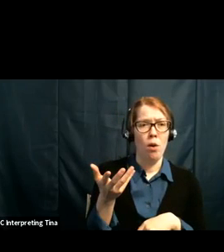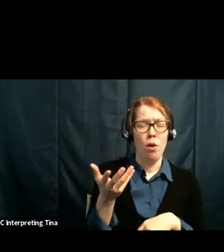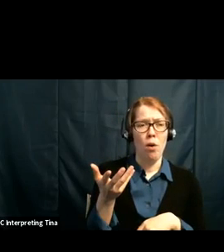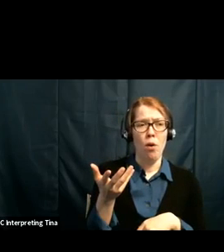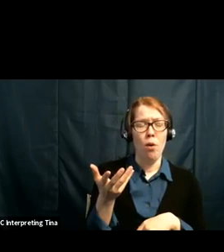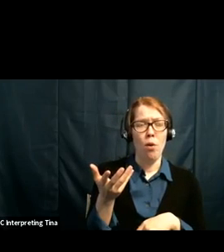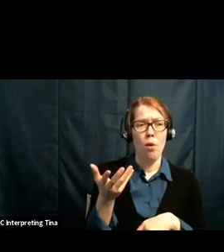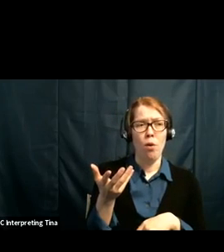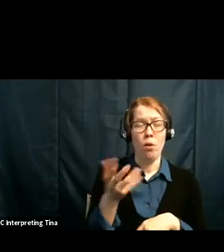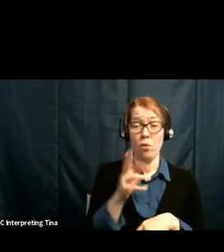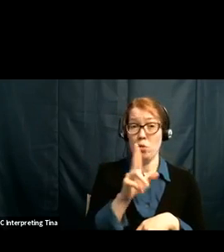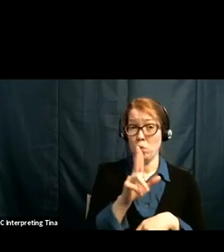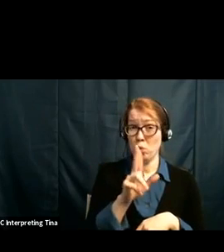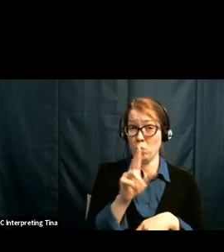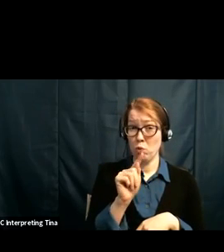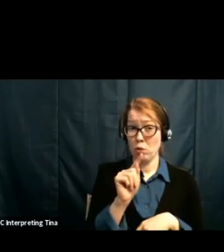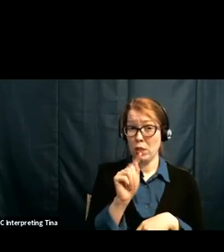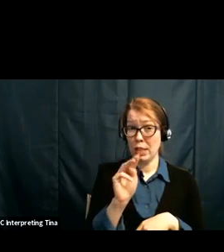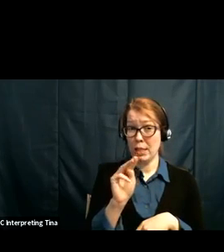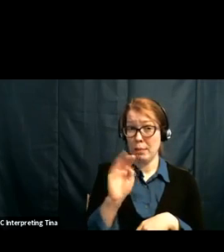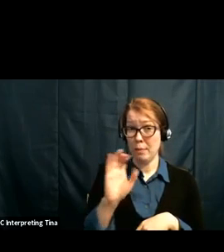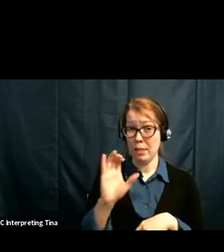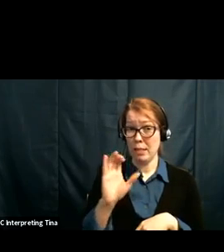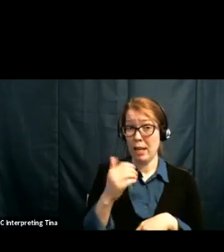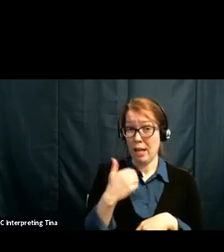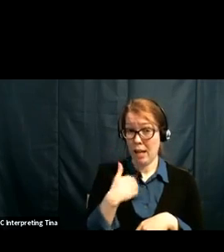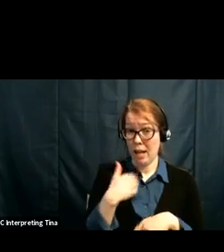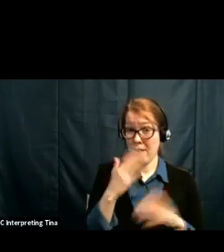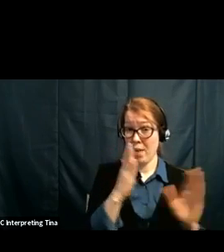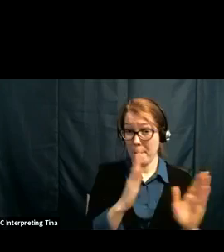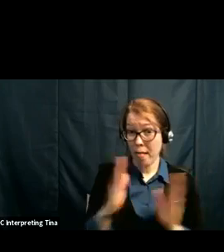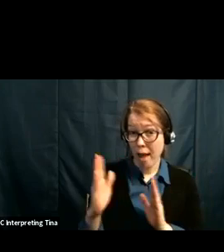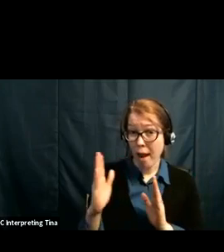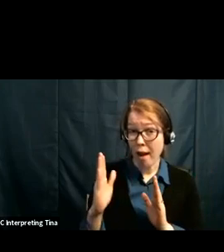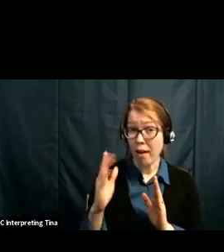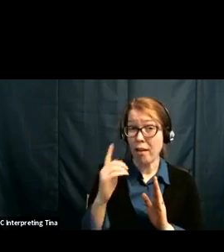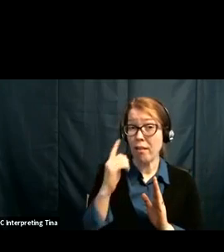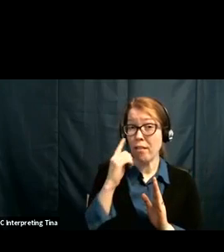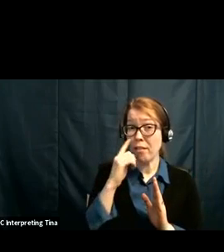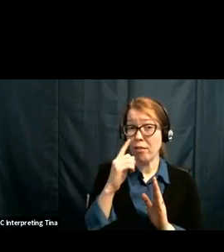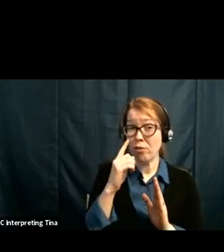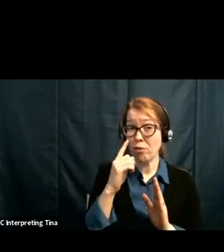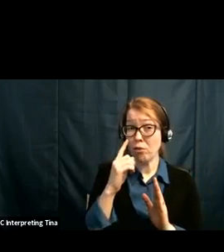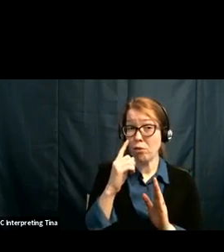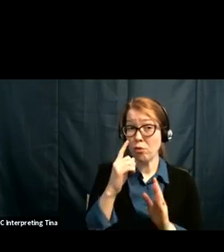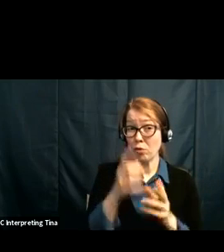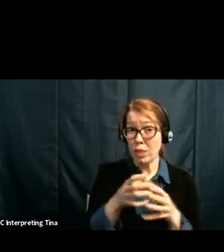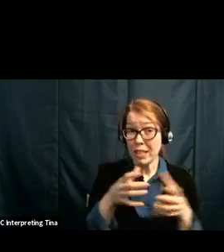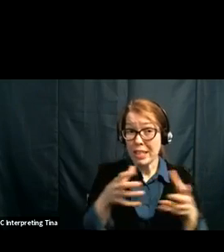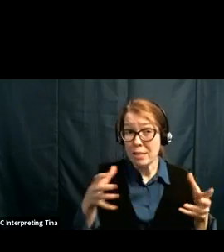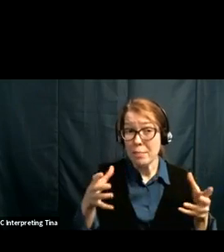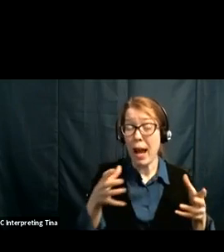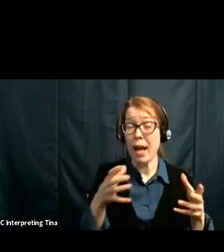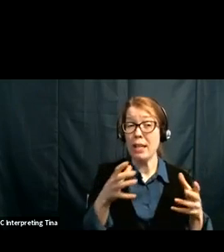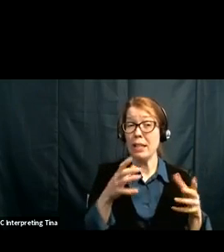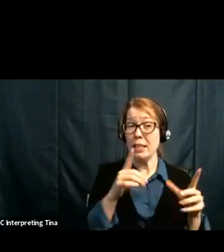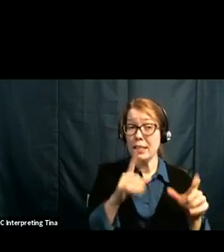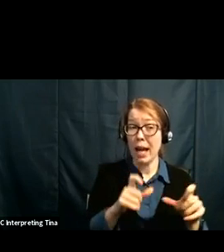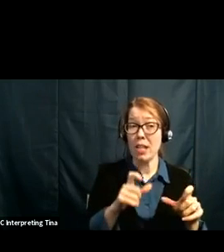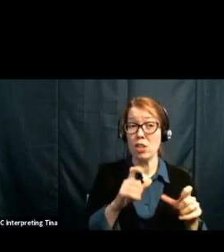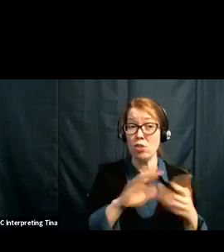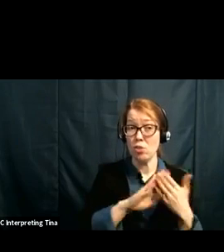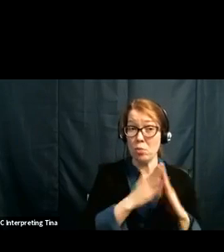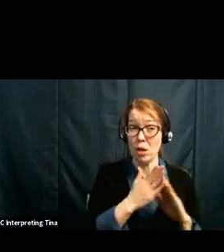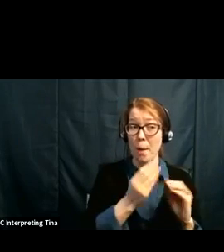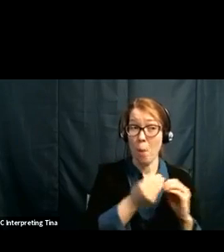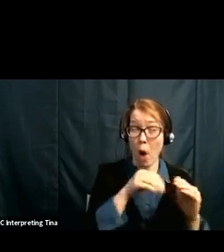does UTMC have plans for expanding testing to make more testing available? And in